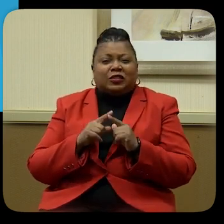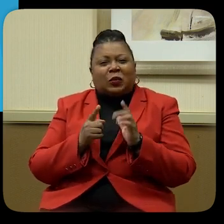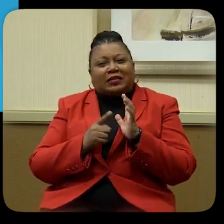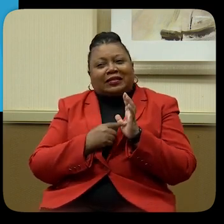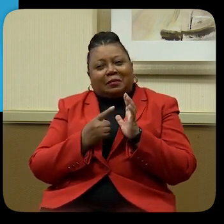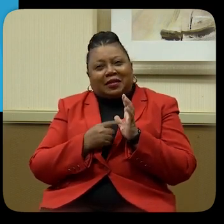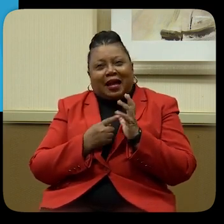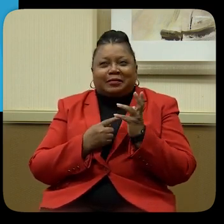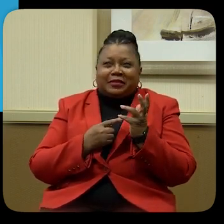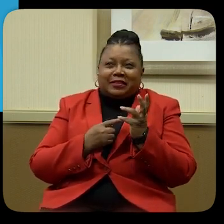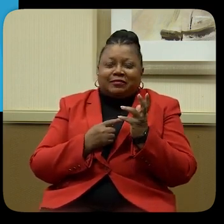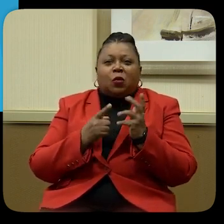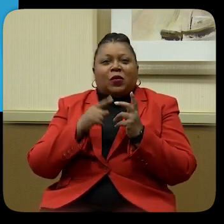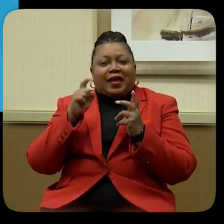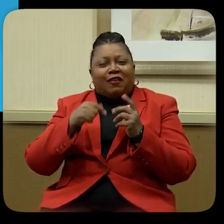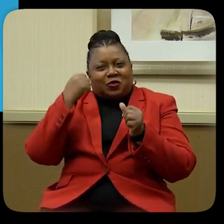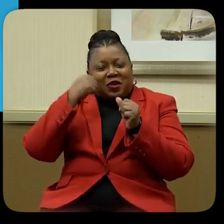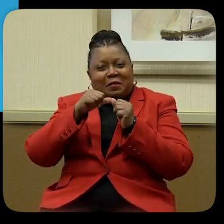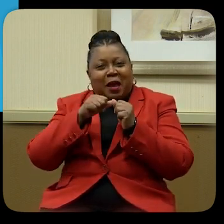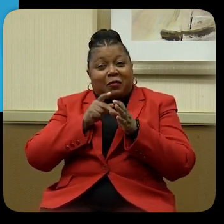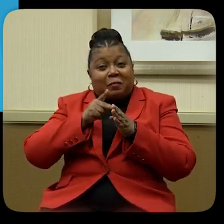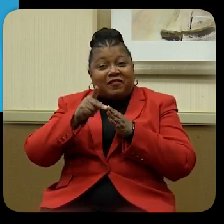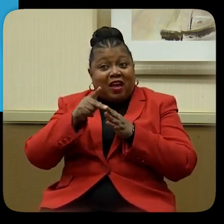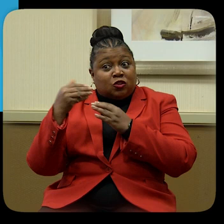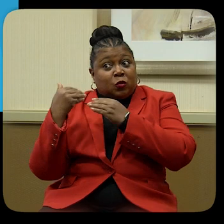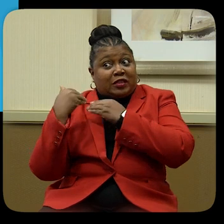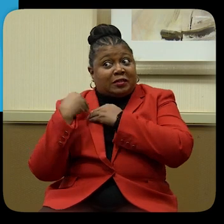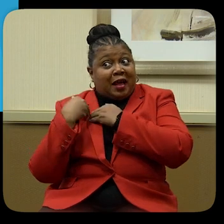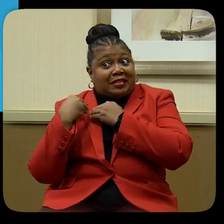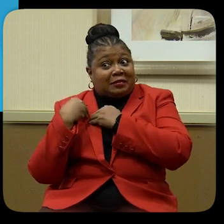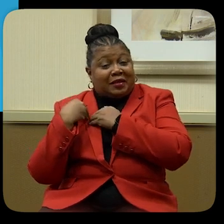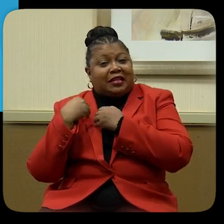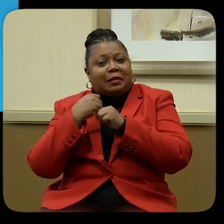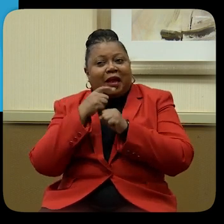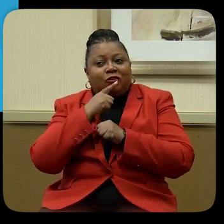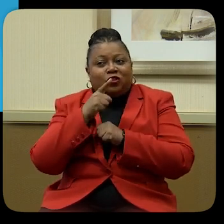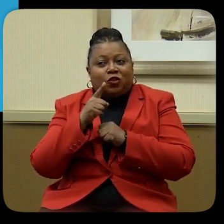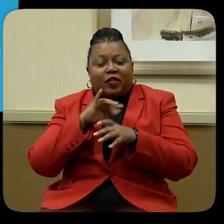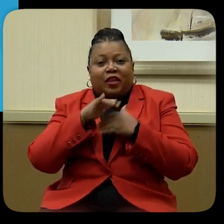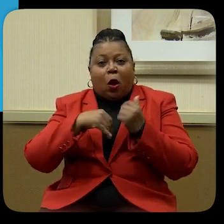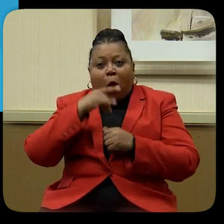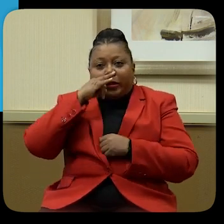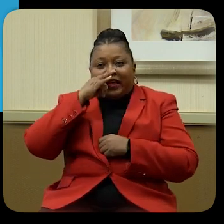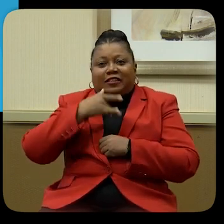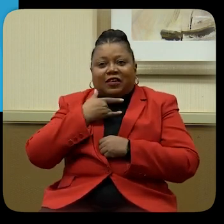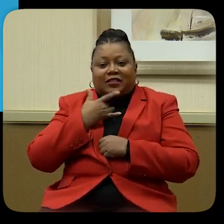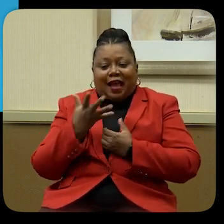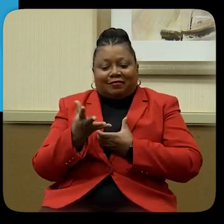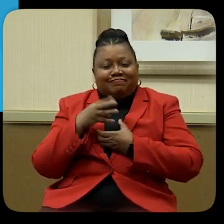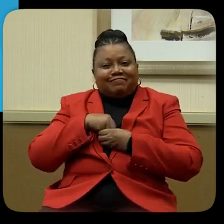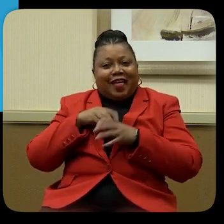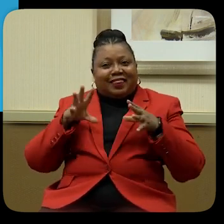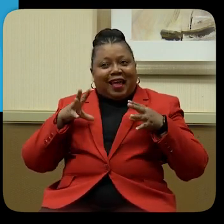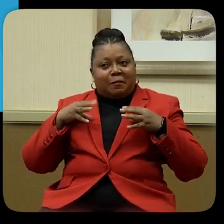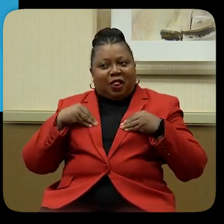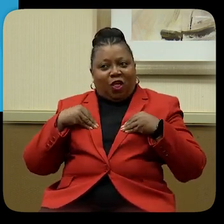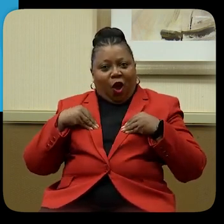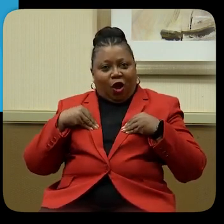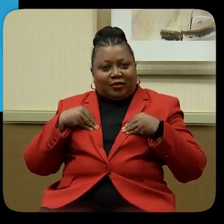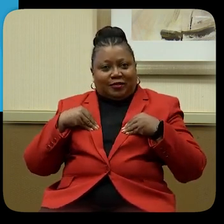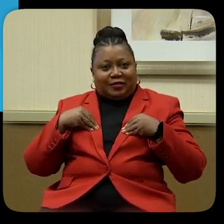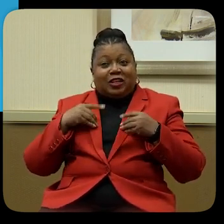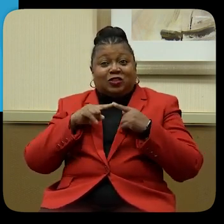so sometimes we have to remember our professional responsibility is to make sure that all kids feel like they belong. And so that